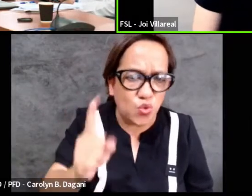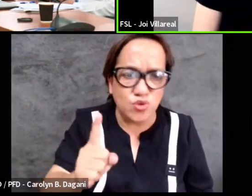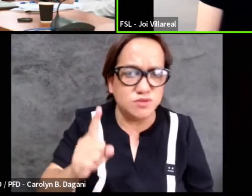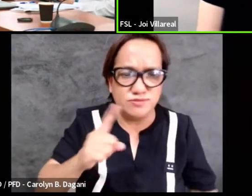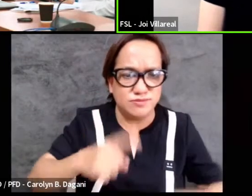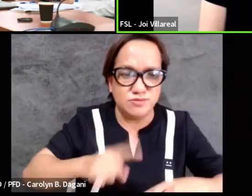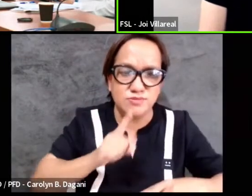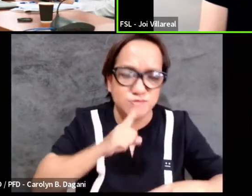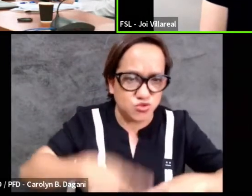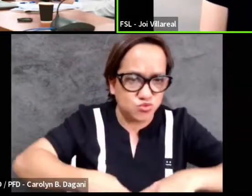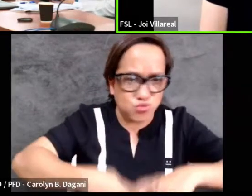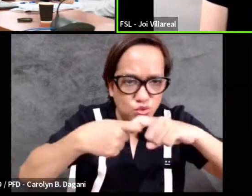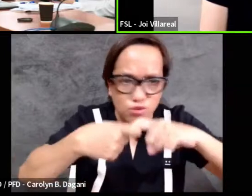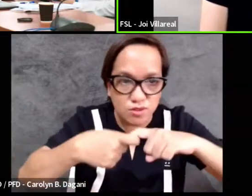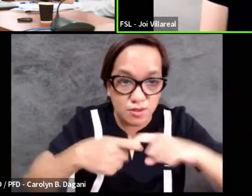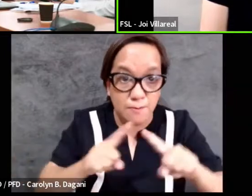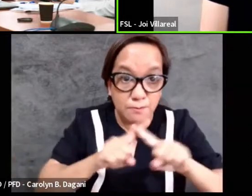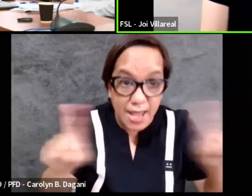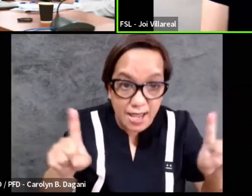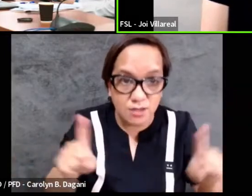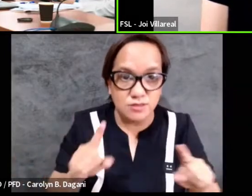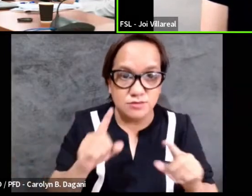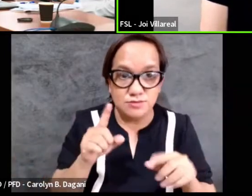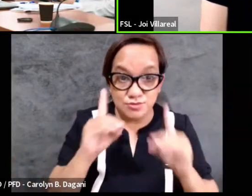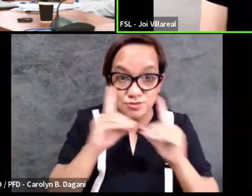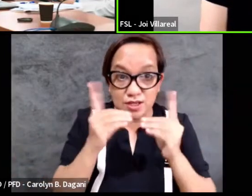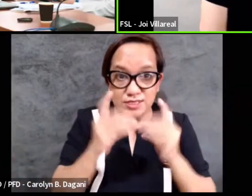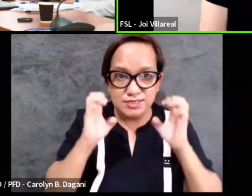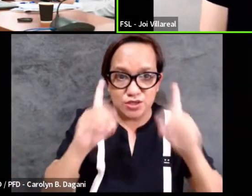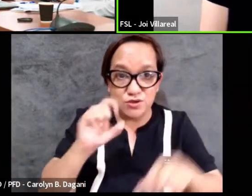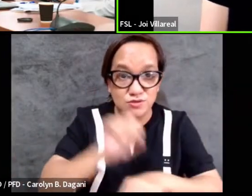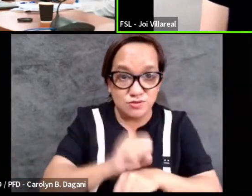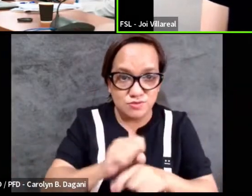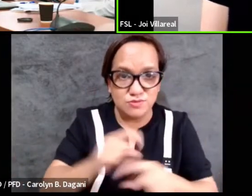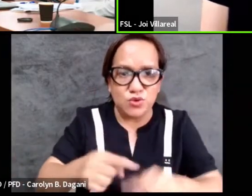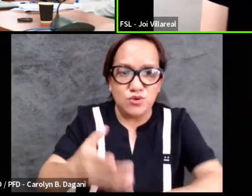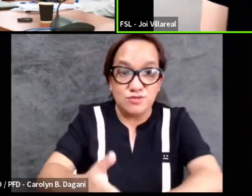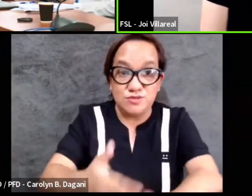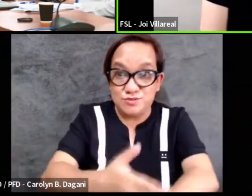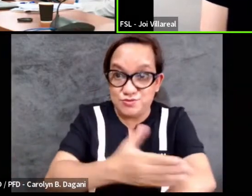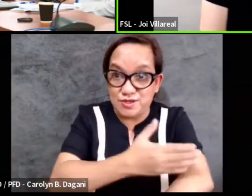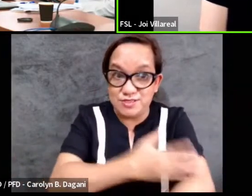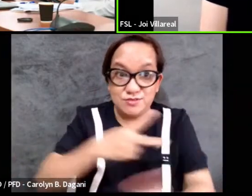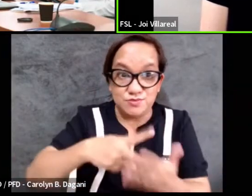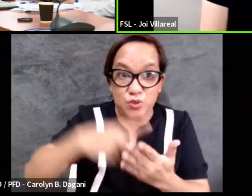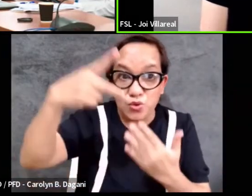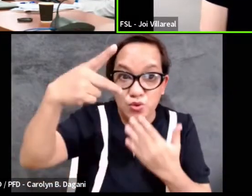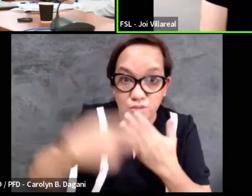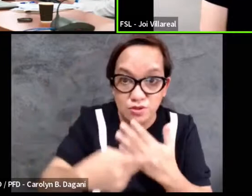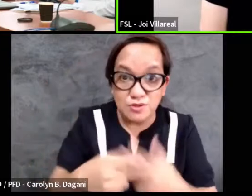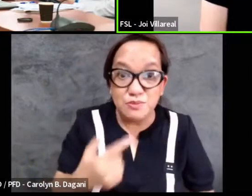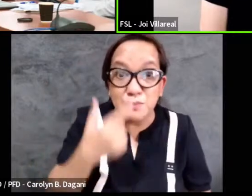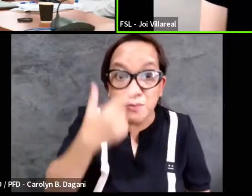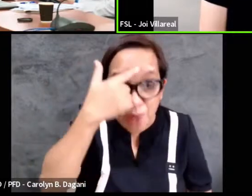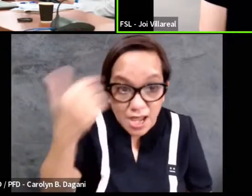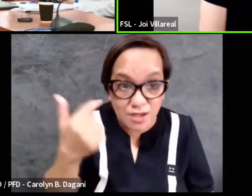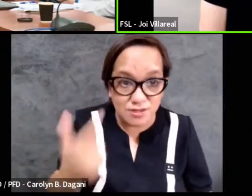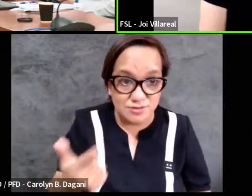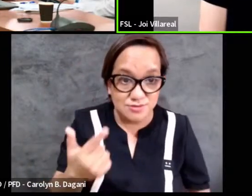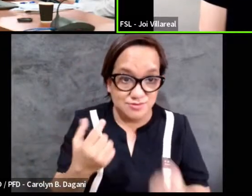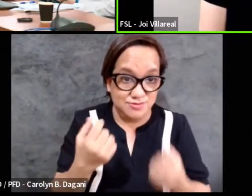we respectfully say that it should not be suspended, but that the deaf ed should work to improve the program.